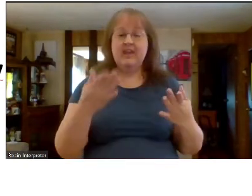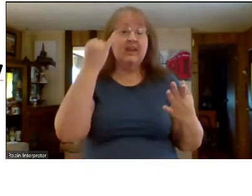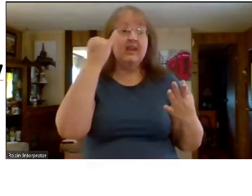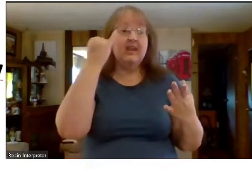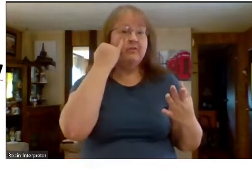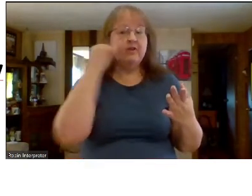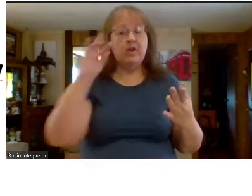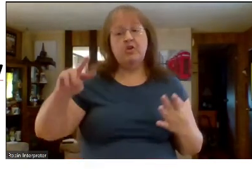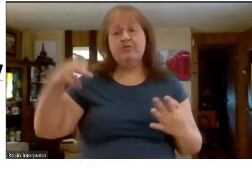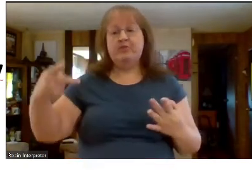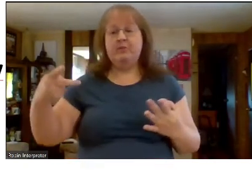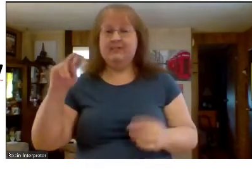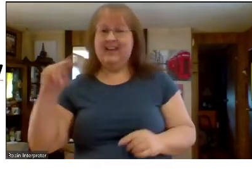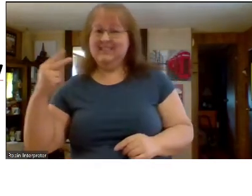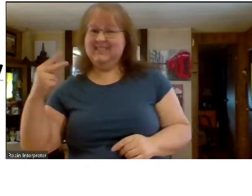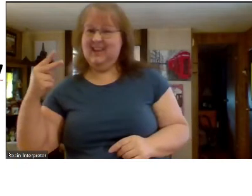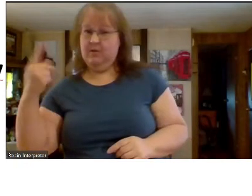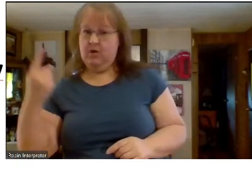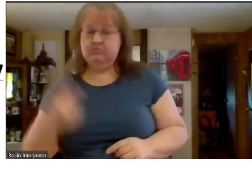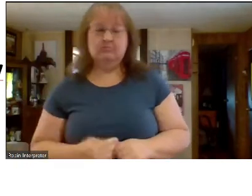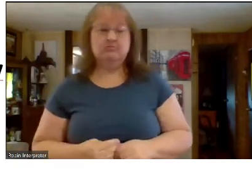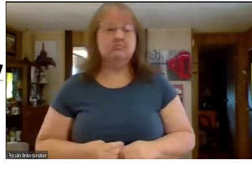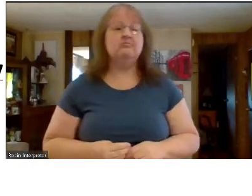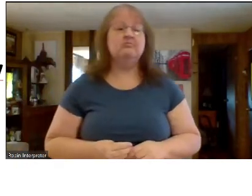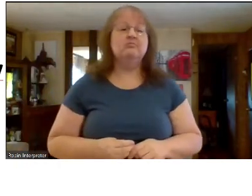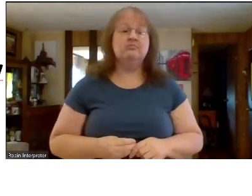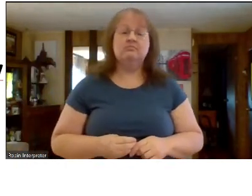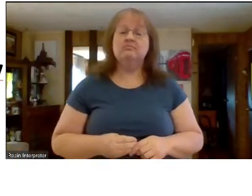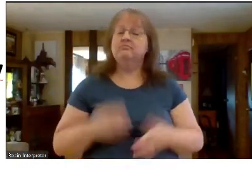it's the same thing as long as you flip this one.